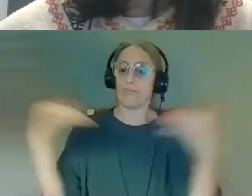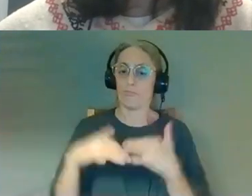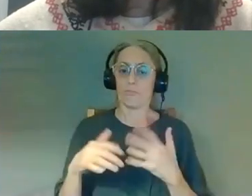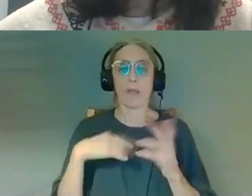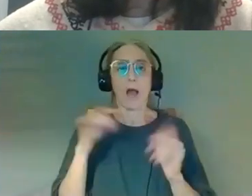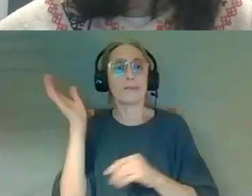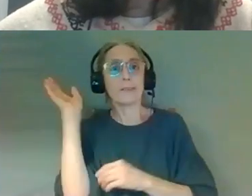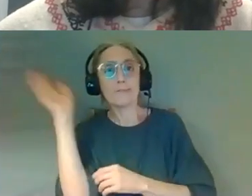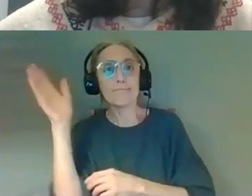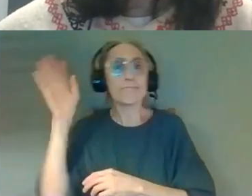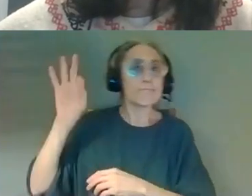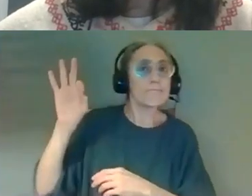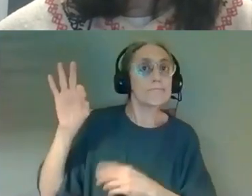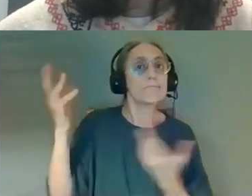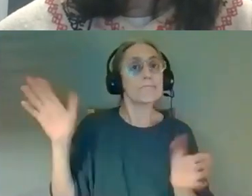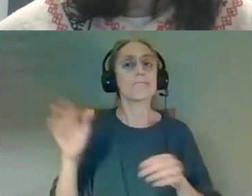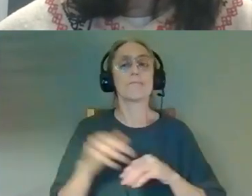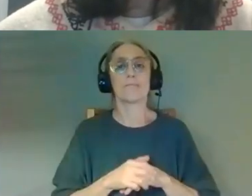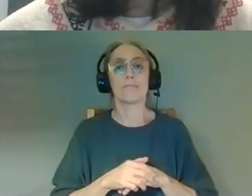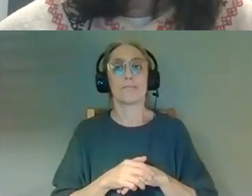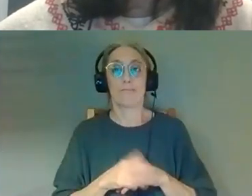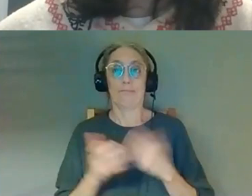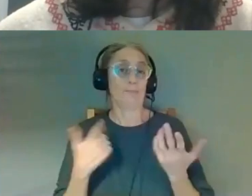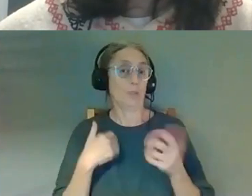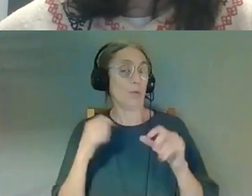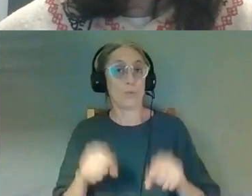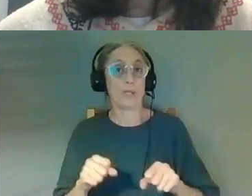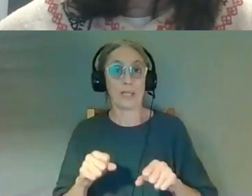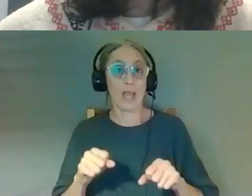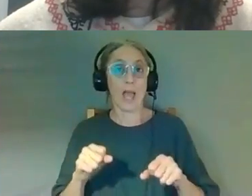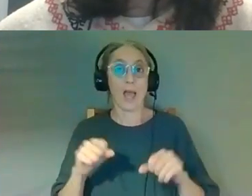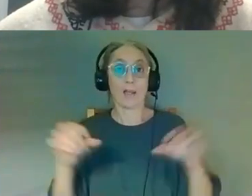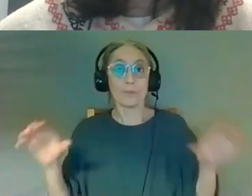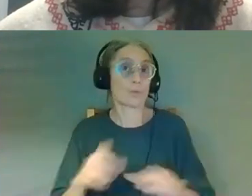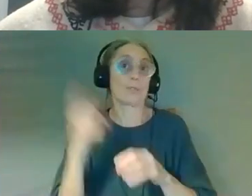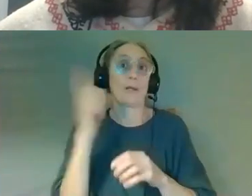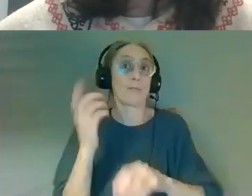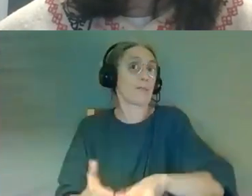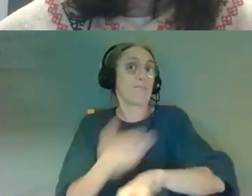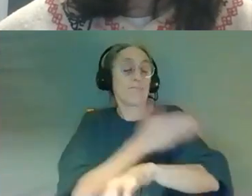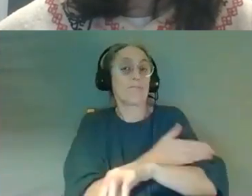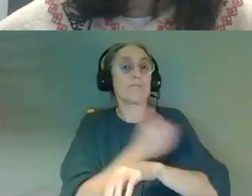I mean we can make it happen, y'all. I mean, we just need to have a meeting during the daytime, because